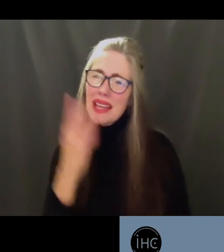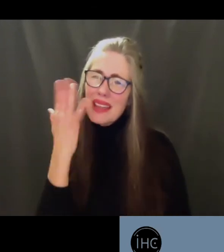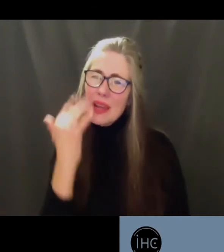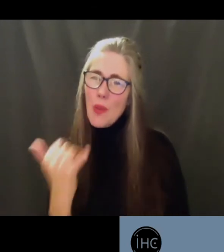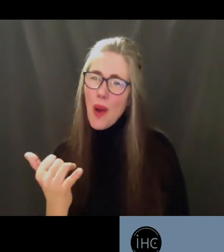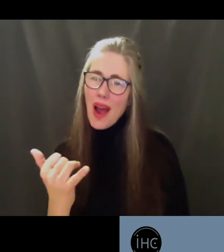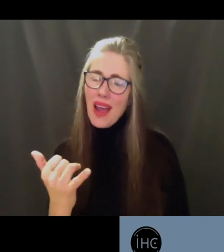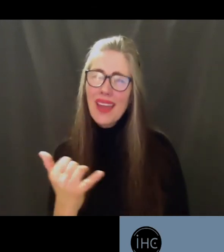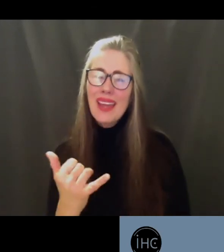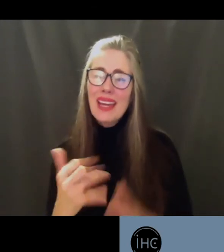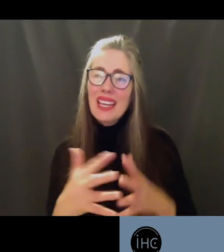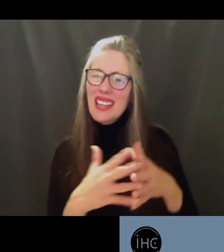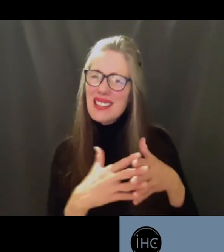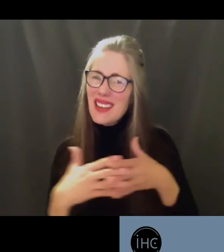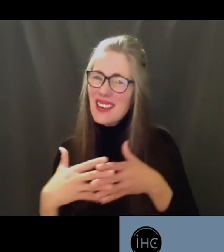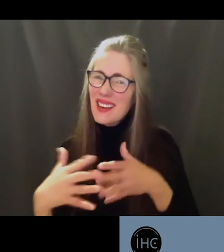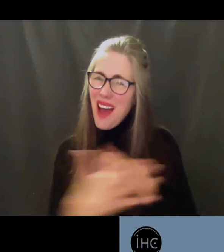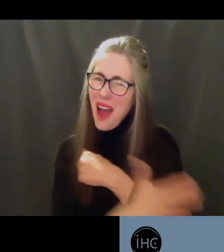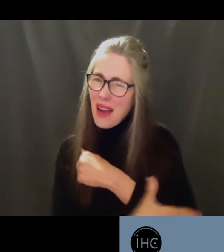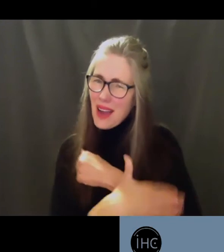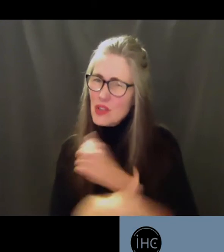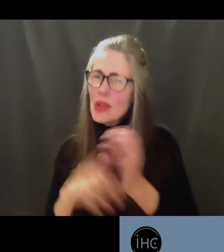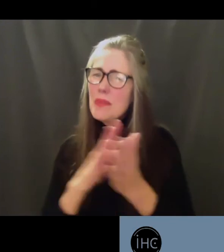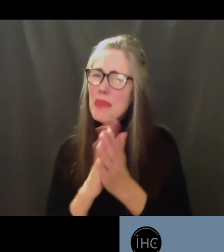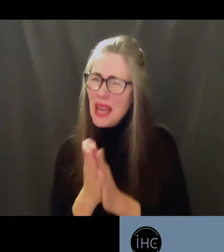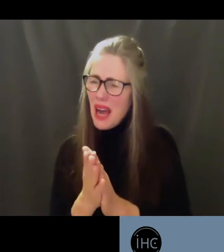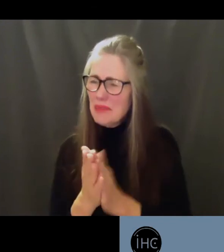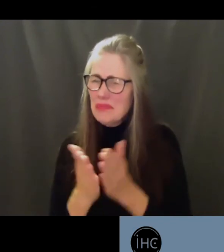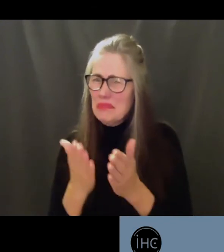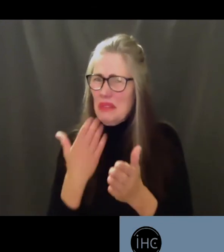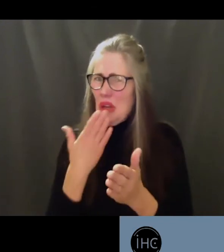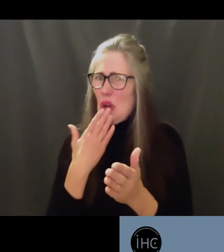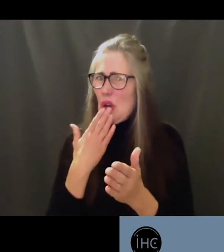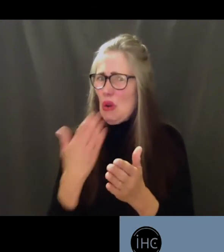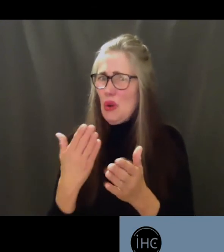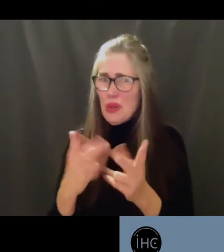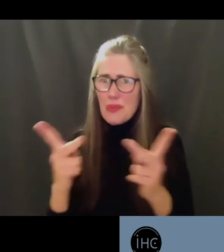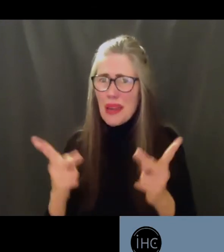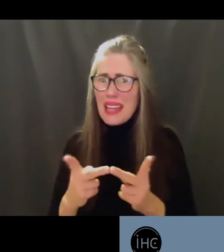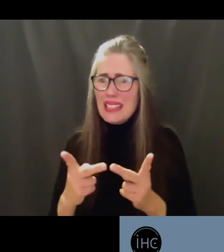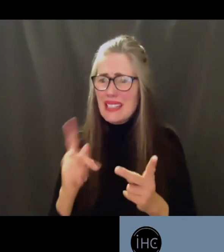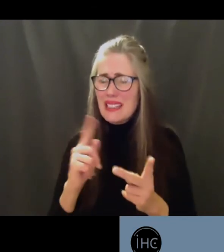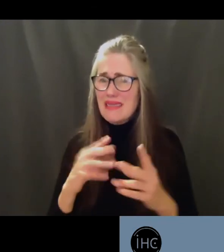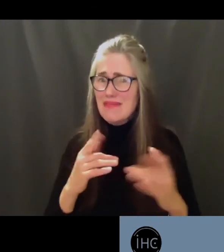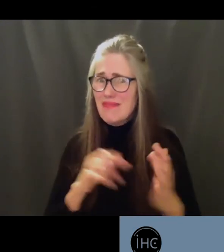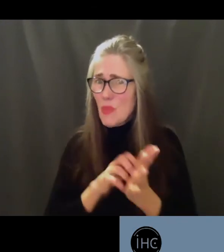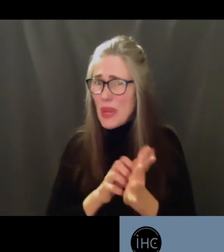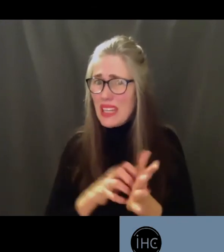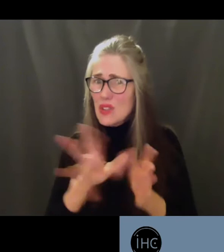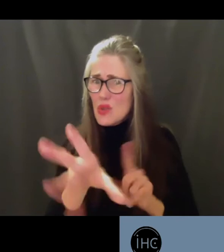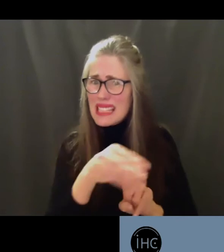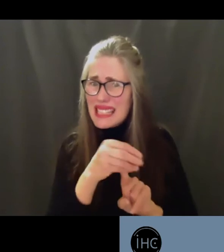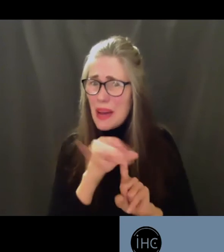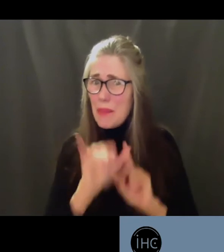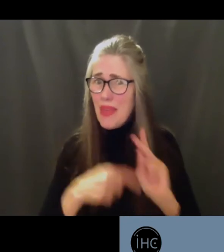fertile for characters like Trump and the others? Yeah, that's a great question. And one of the reasons